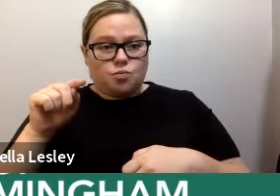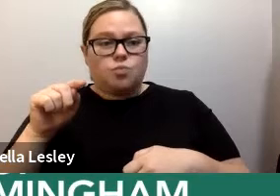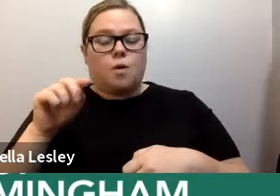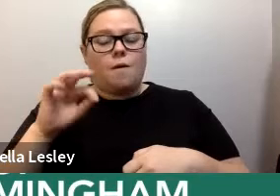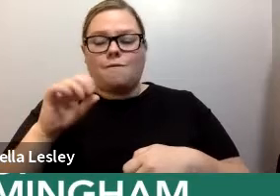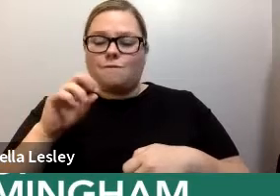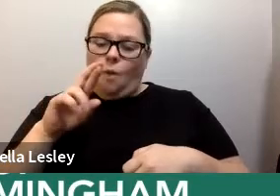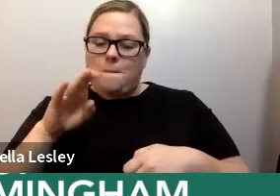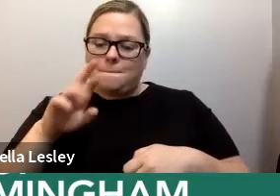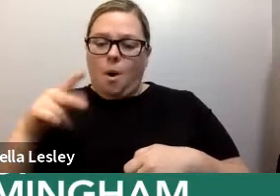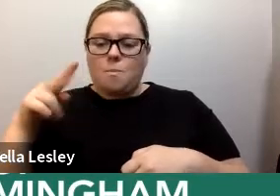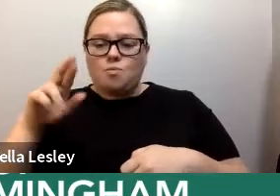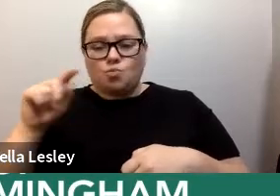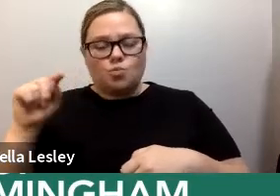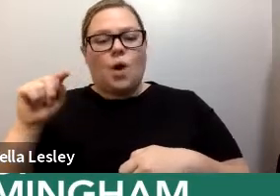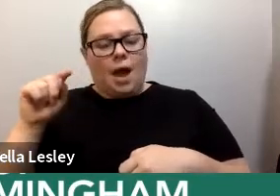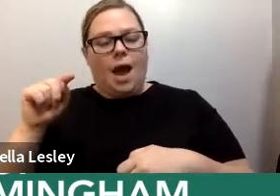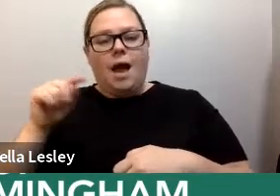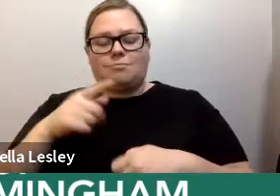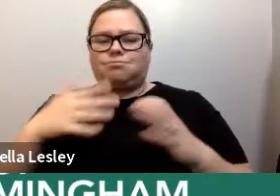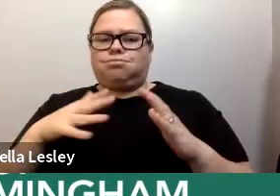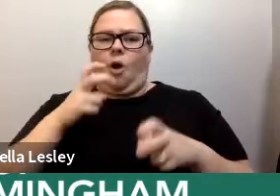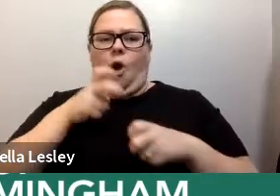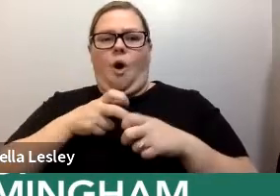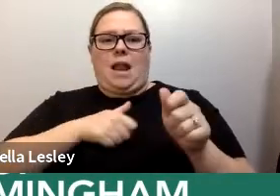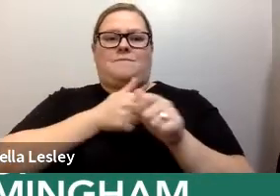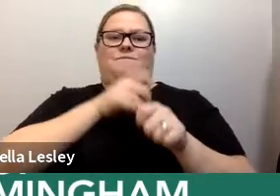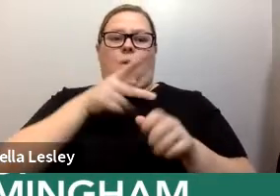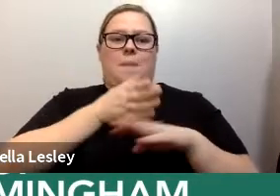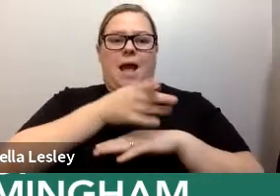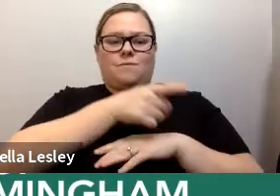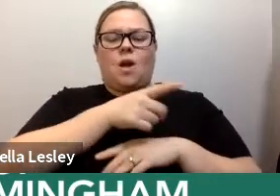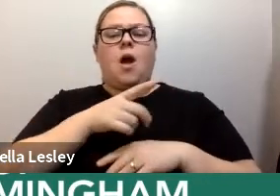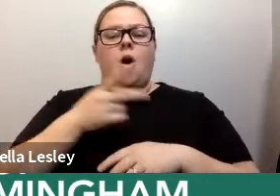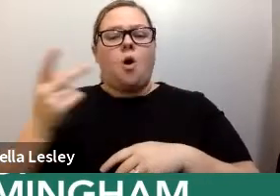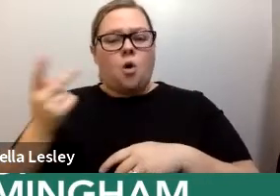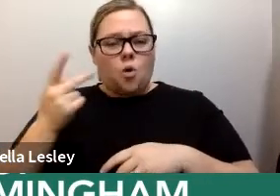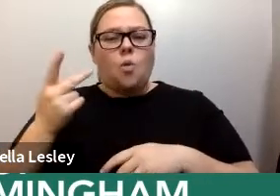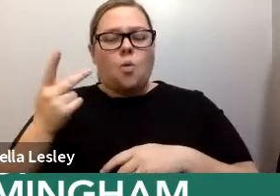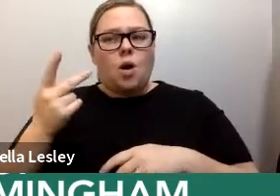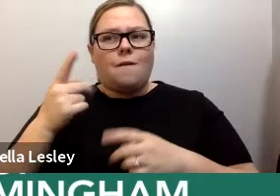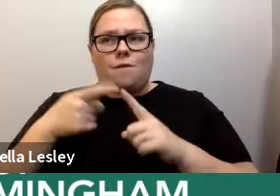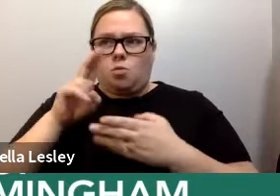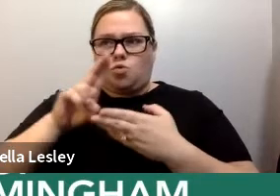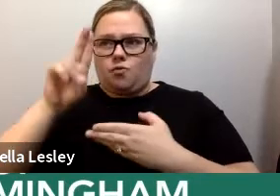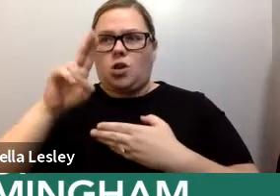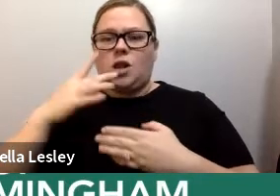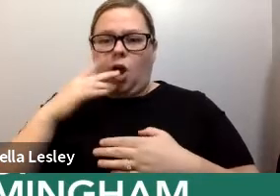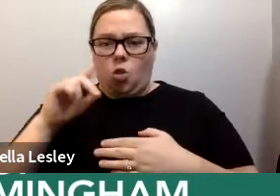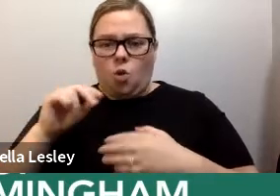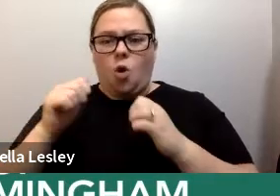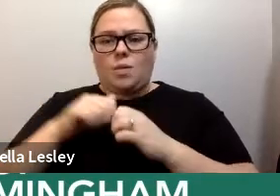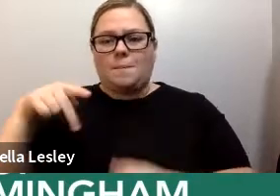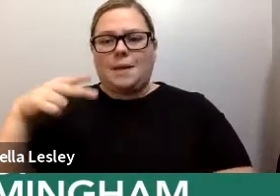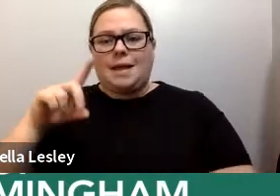paths. You may have heard that I came from the University of Illinois, Chicago, where we had the first PhD program in disability studies with very good